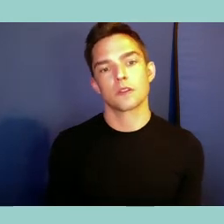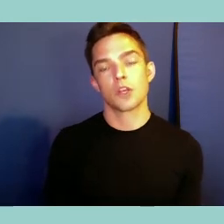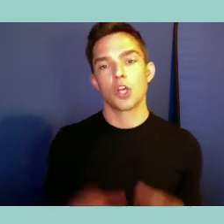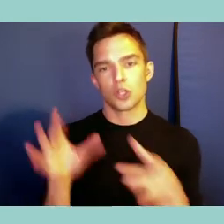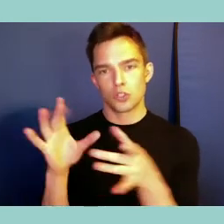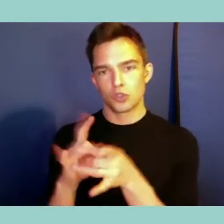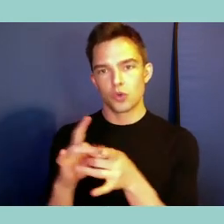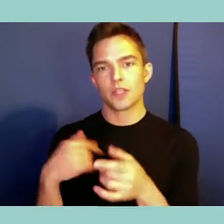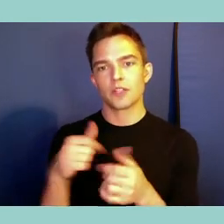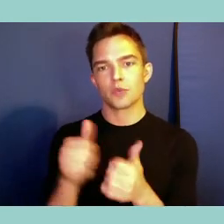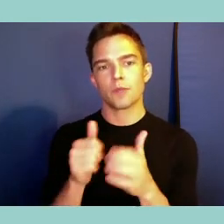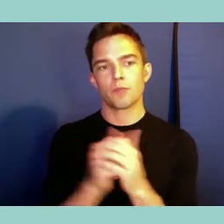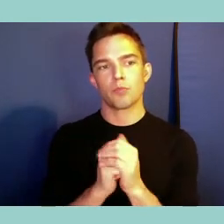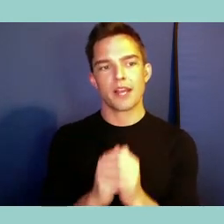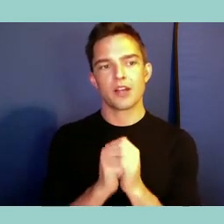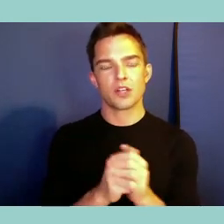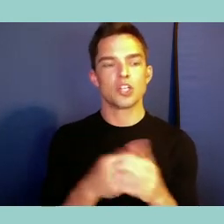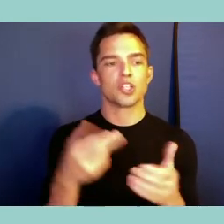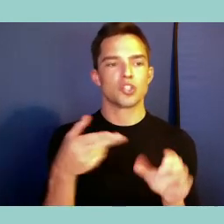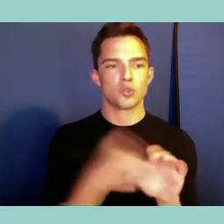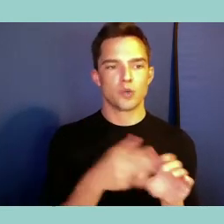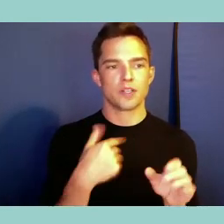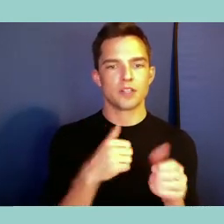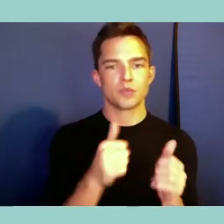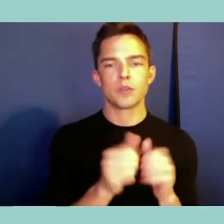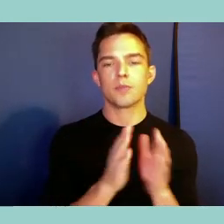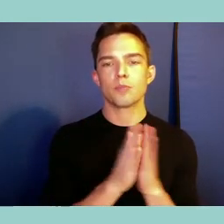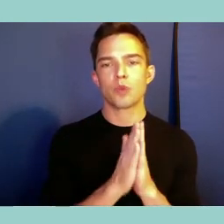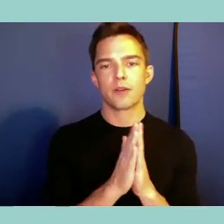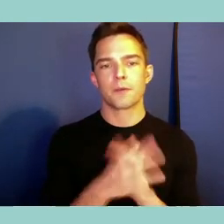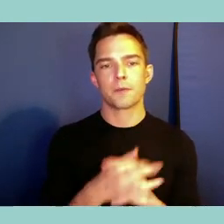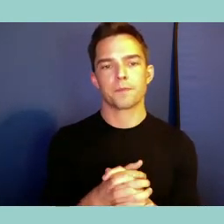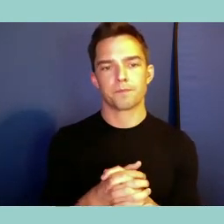prayer. Join us in prayer.